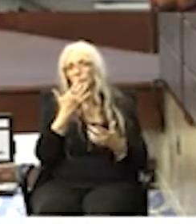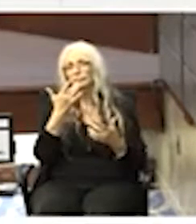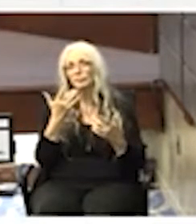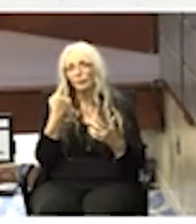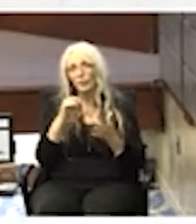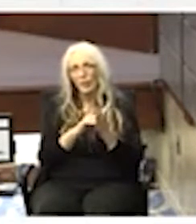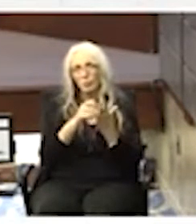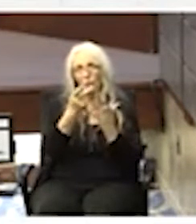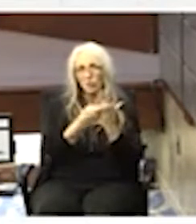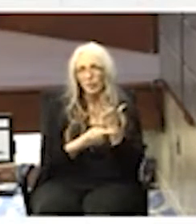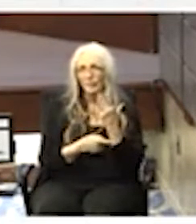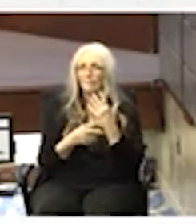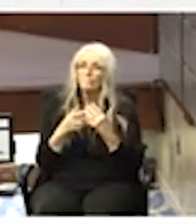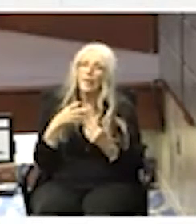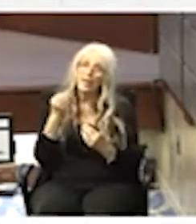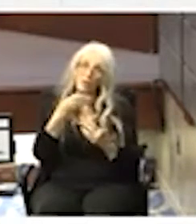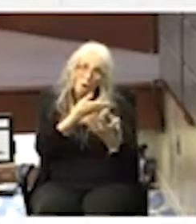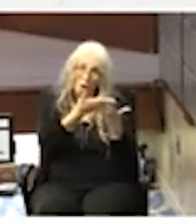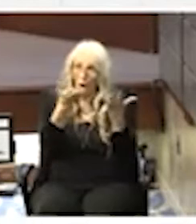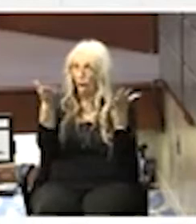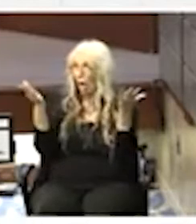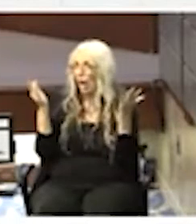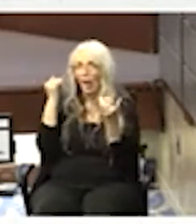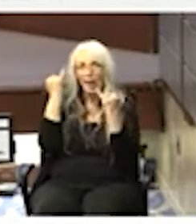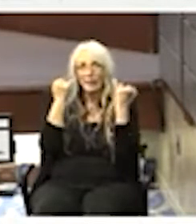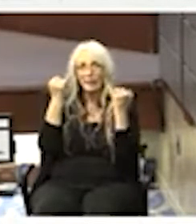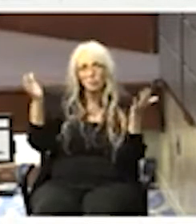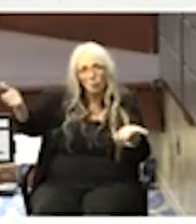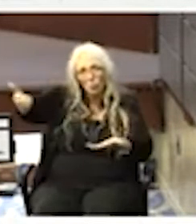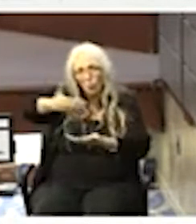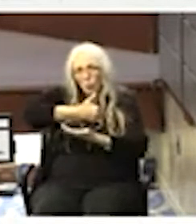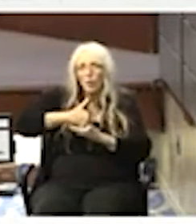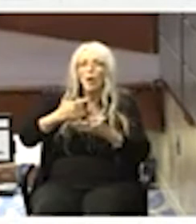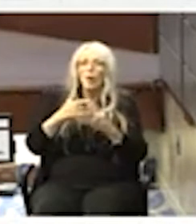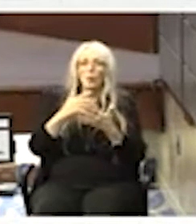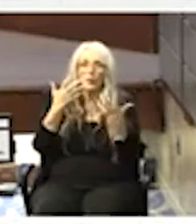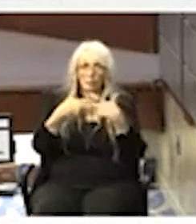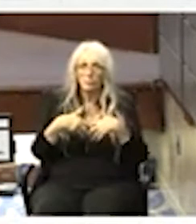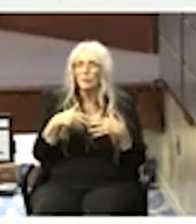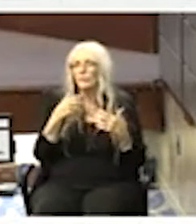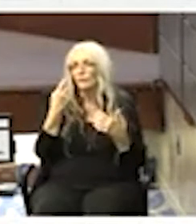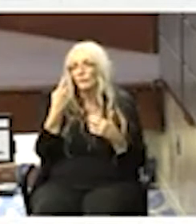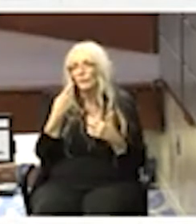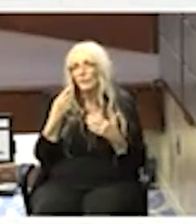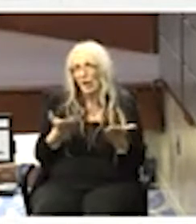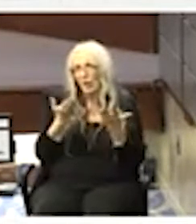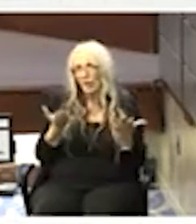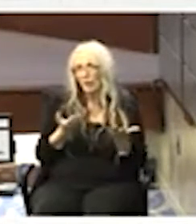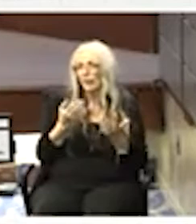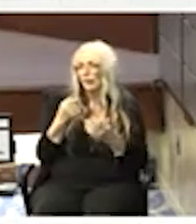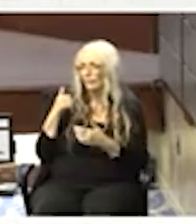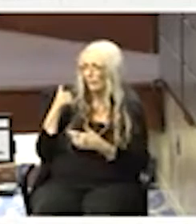project. We took those ideas and we put that together into what you're seeing here, which is the updated framework, and then I'll